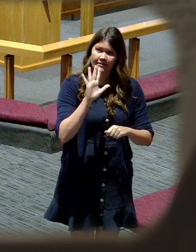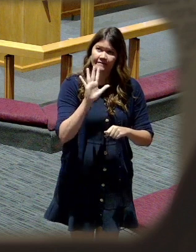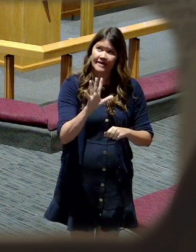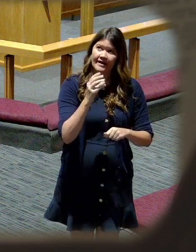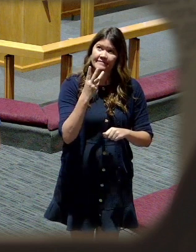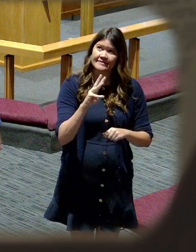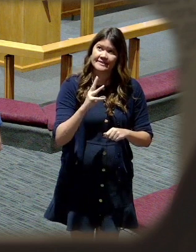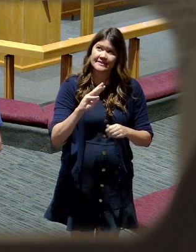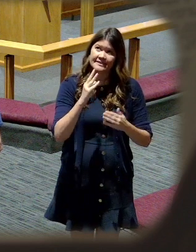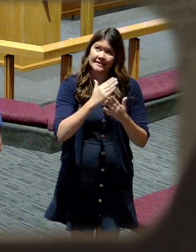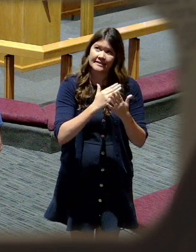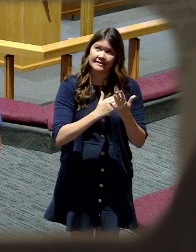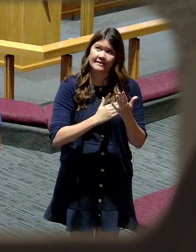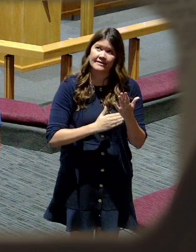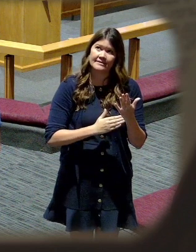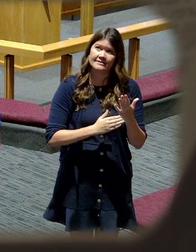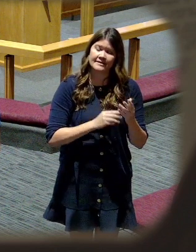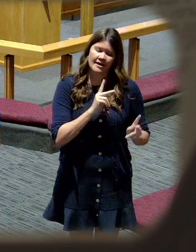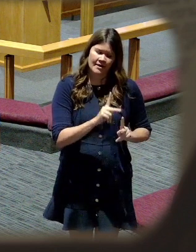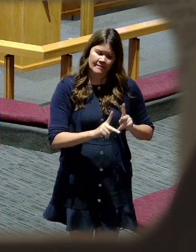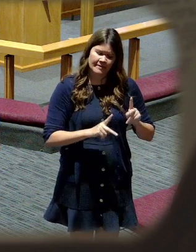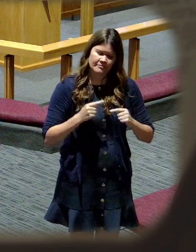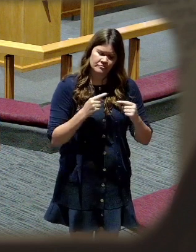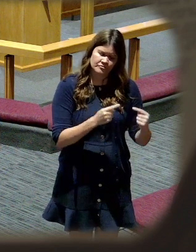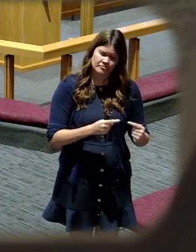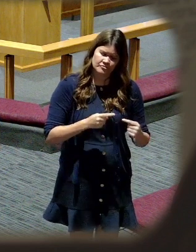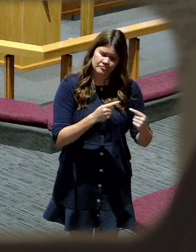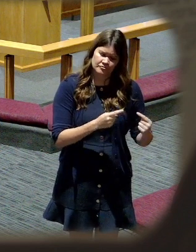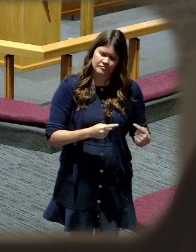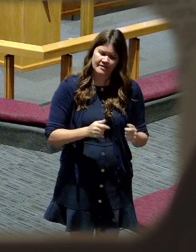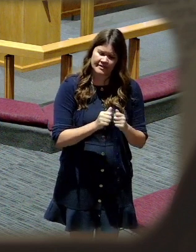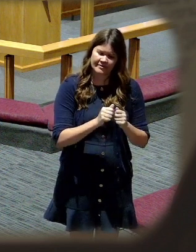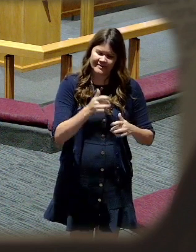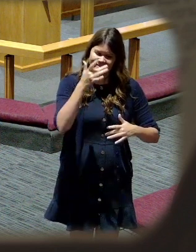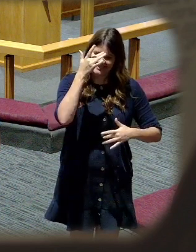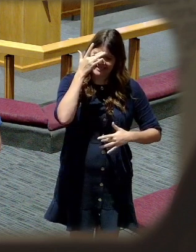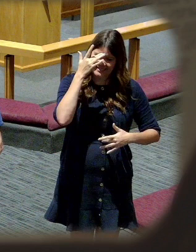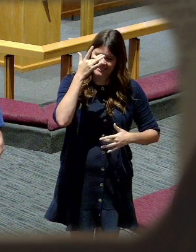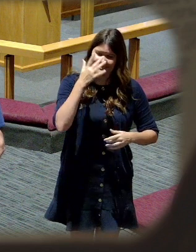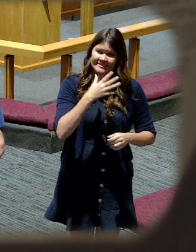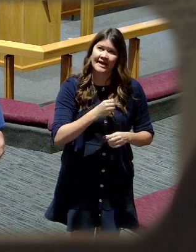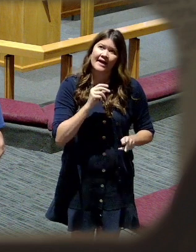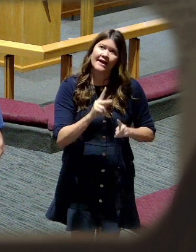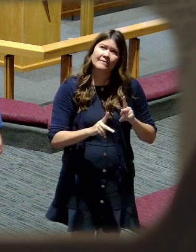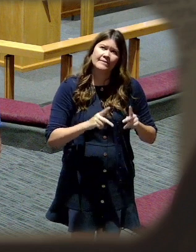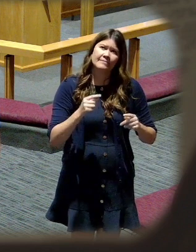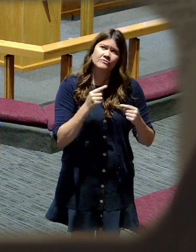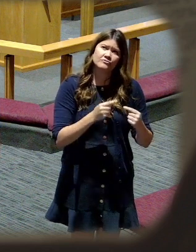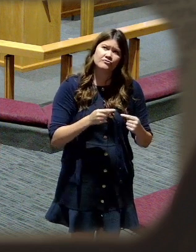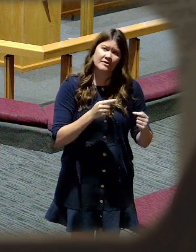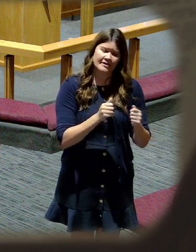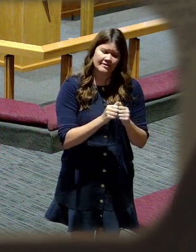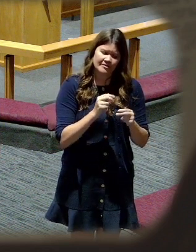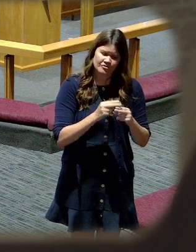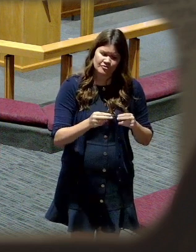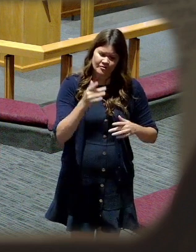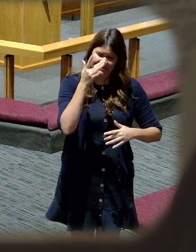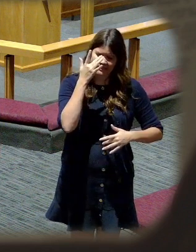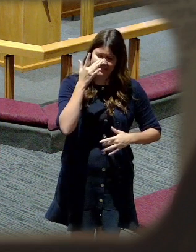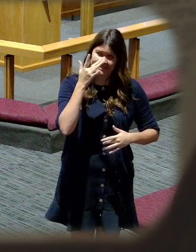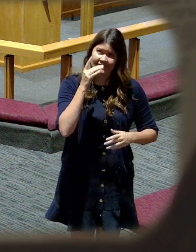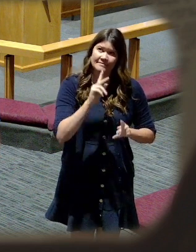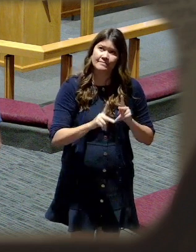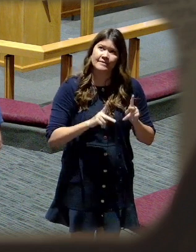516 list, those who are struggling with long-term illness and those who are struggling with short-term illness, those who